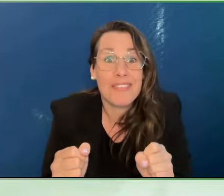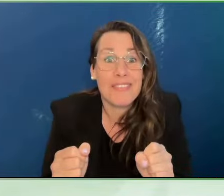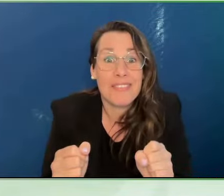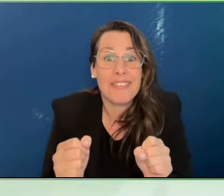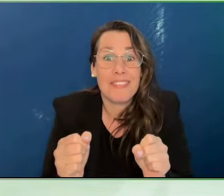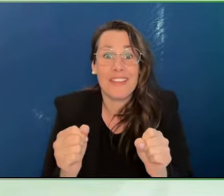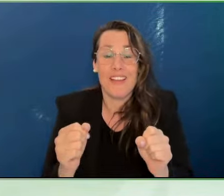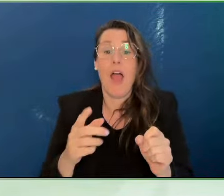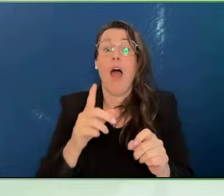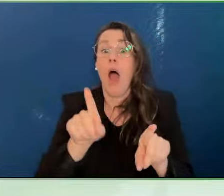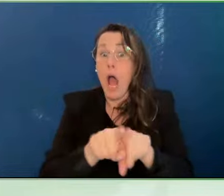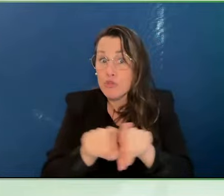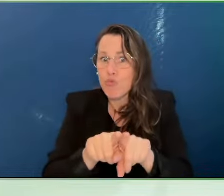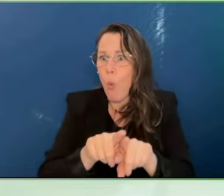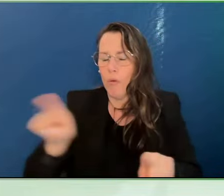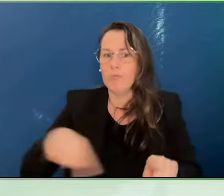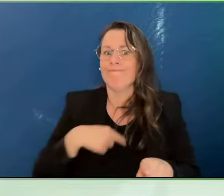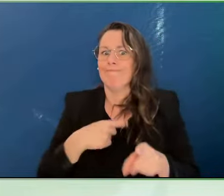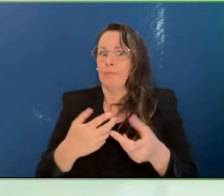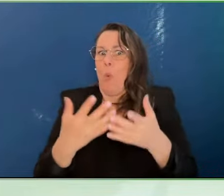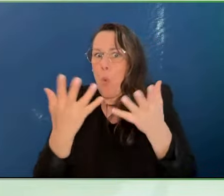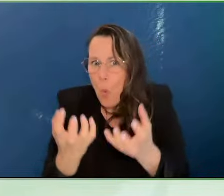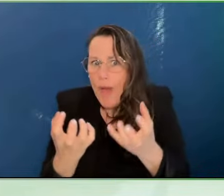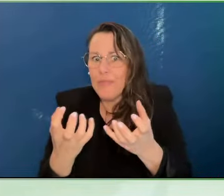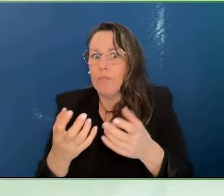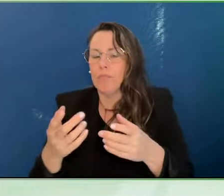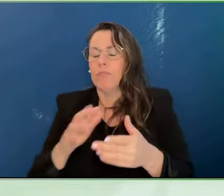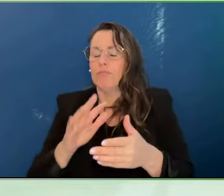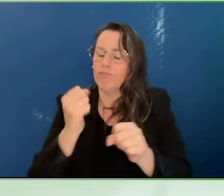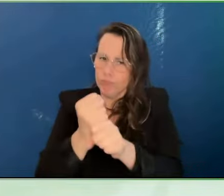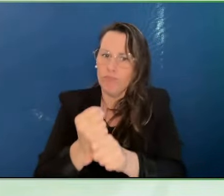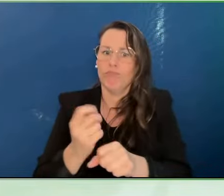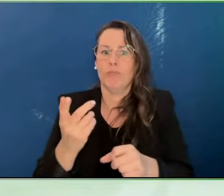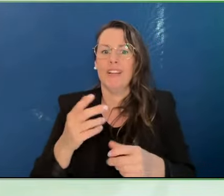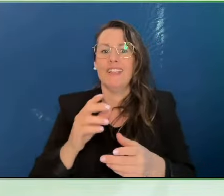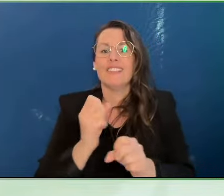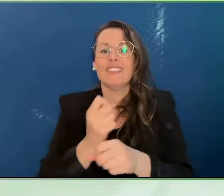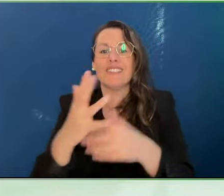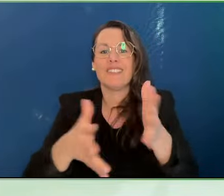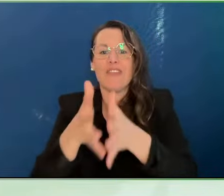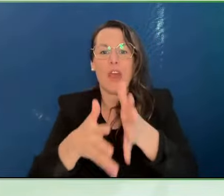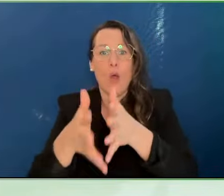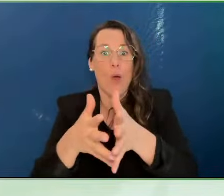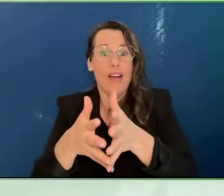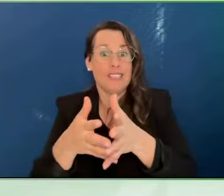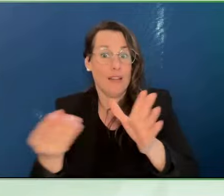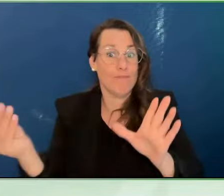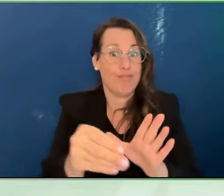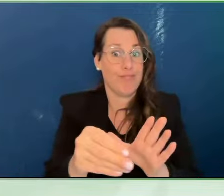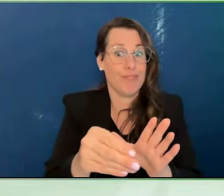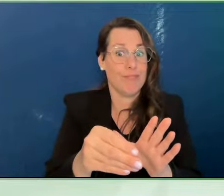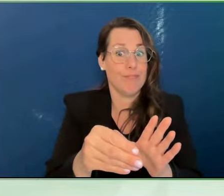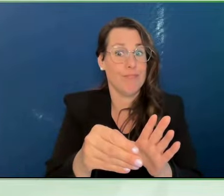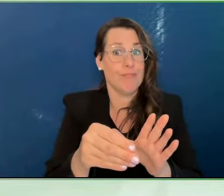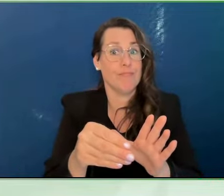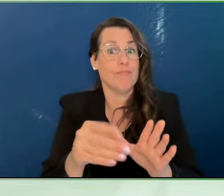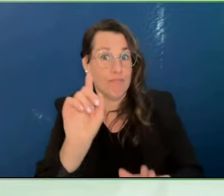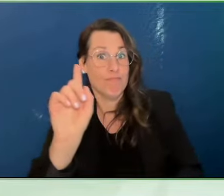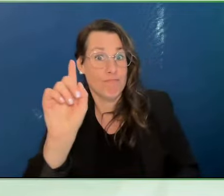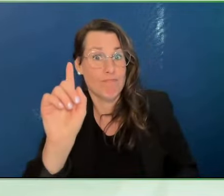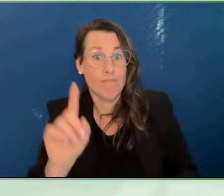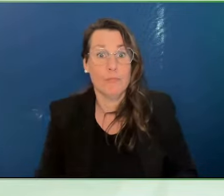getting some words. So literally, she didn't get to participate in the session, which was not good at all, but it was a